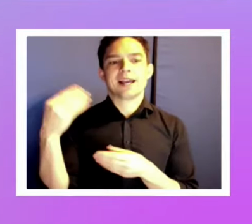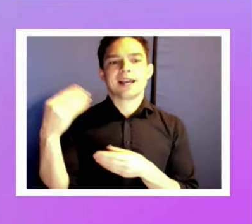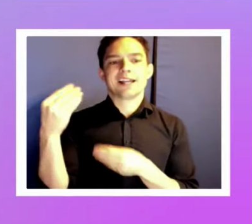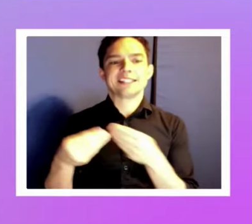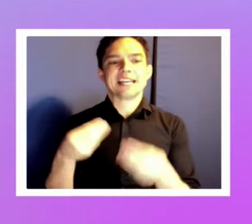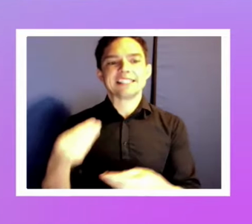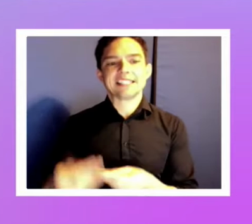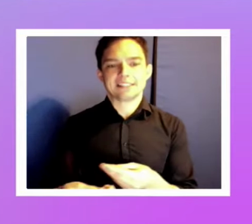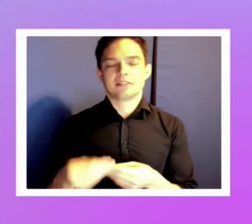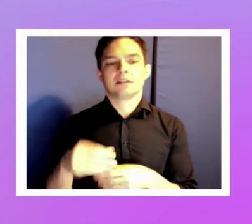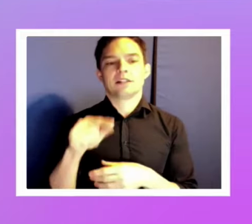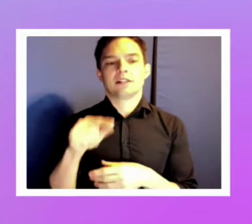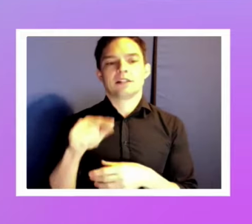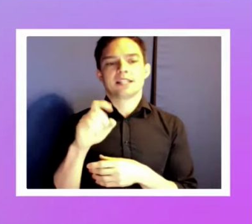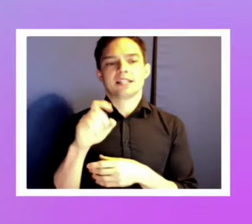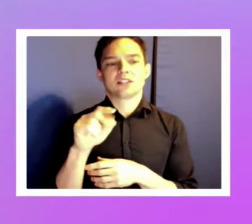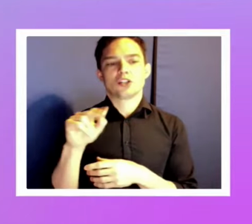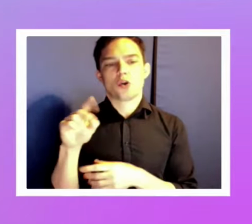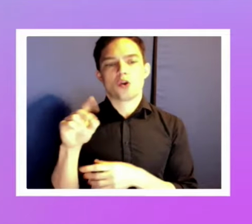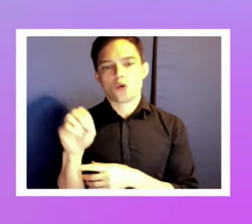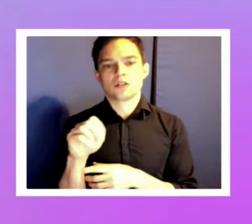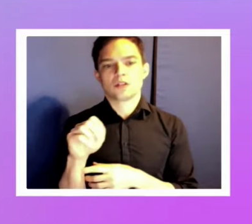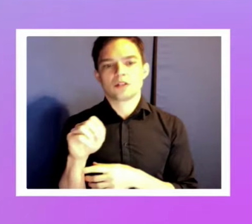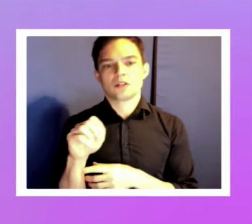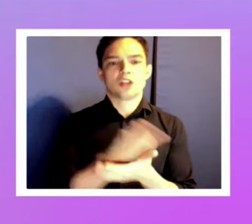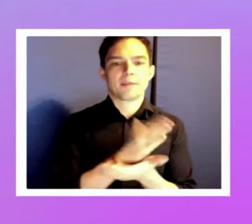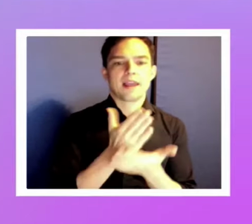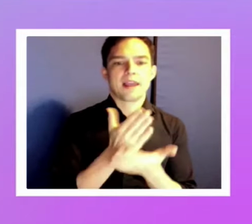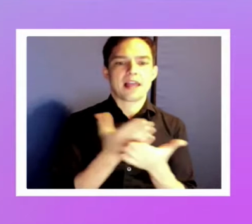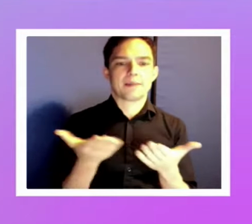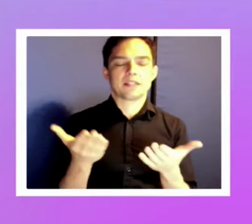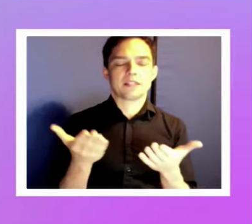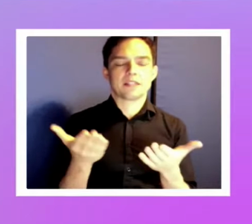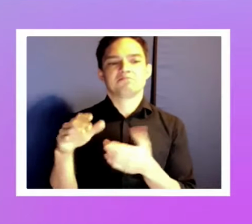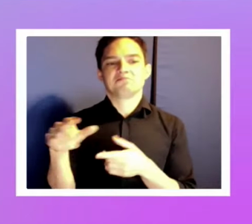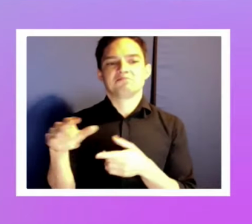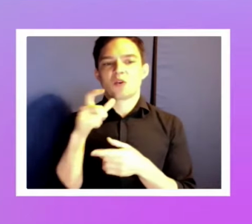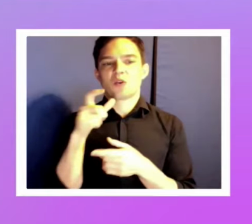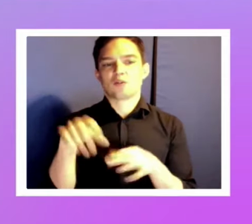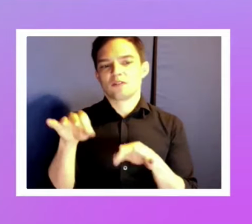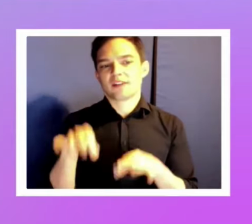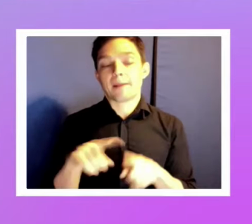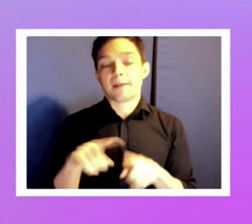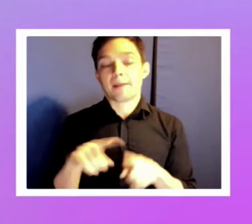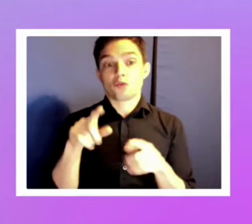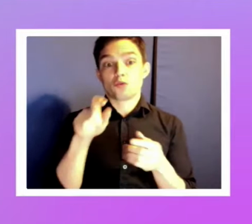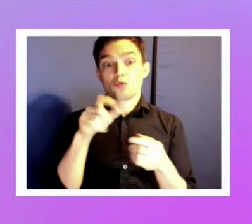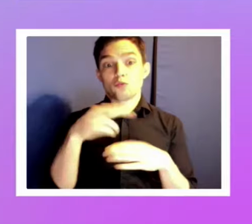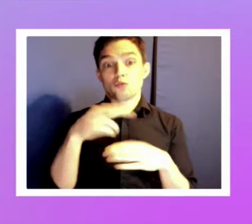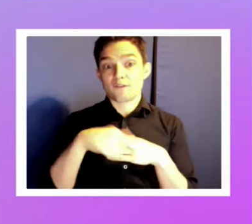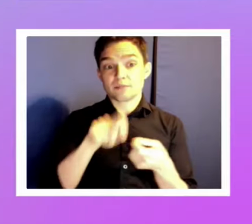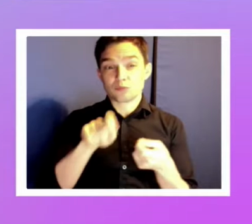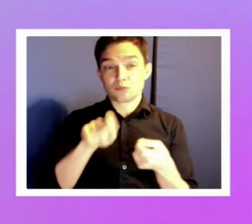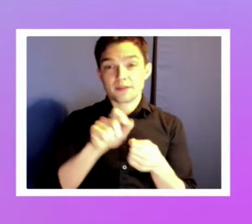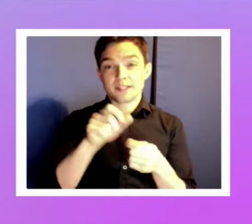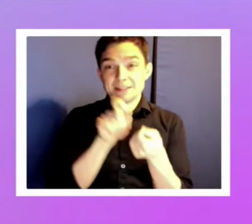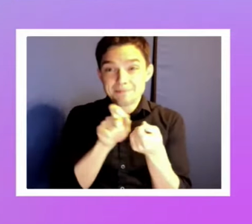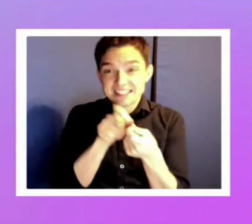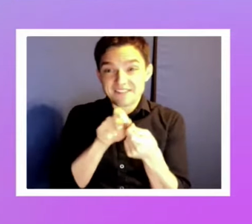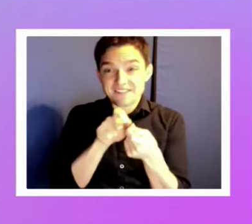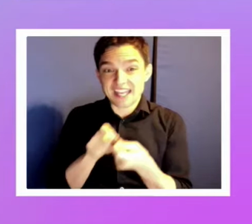a text node element is. So ACT rules don't have to define that, but by referencing the specifications themselves,